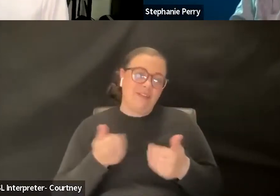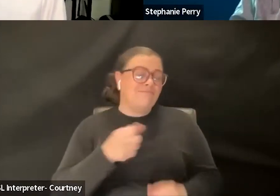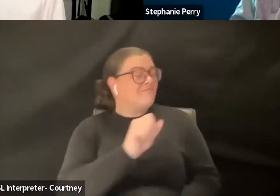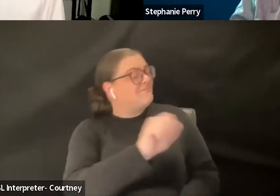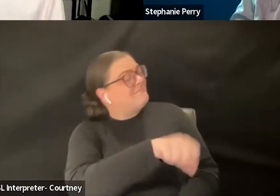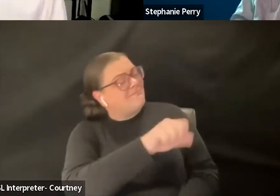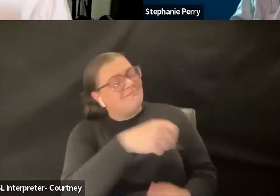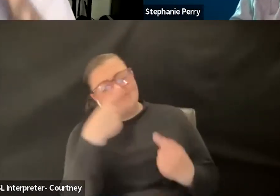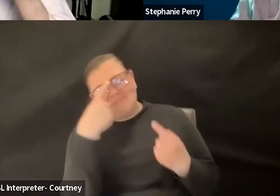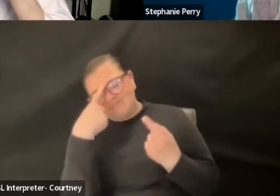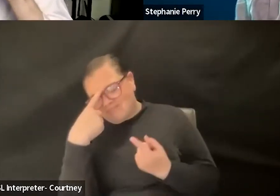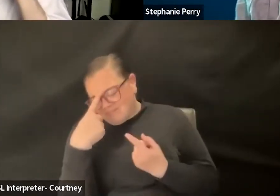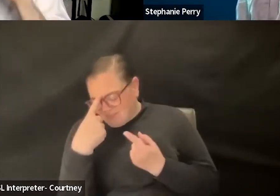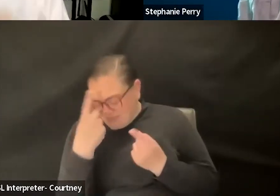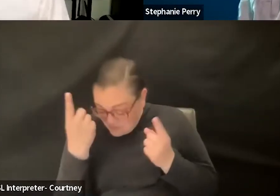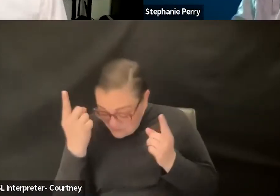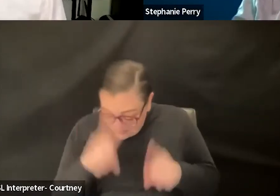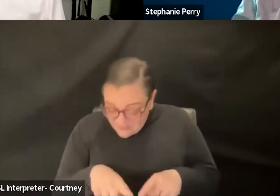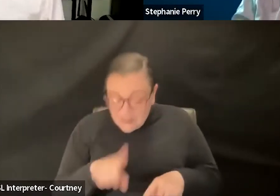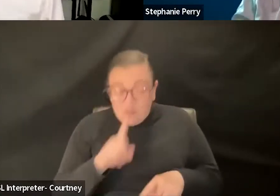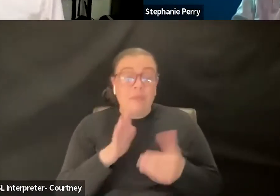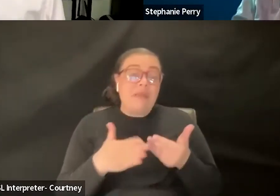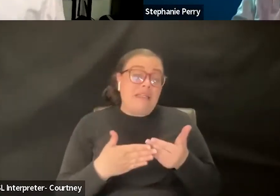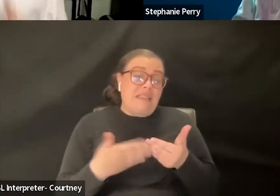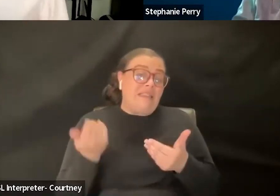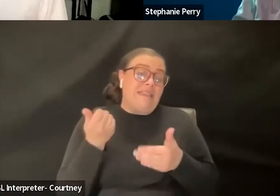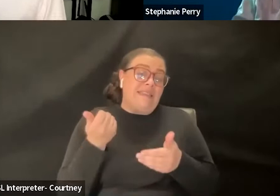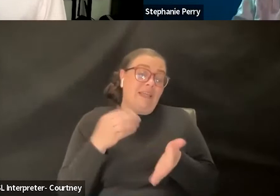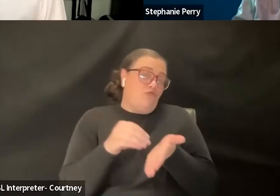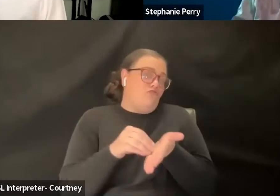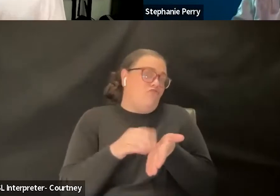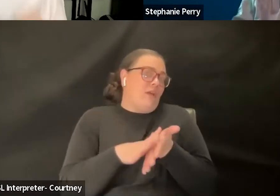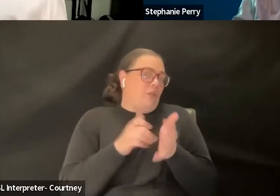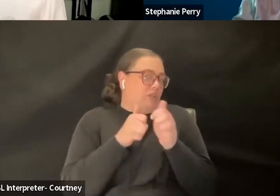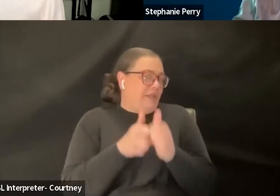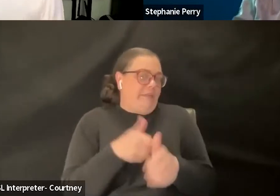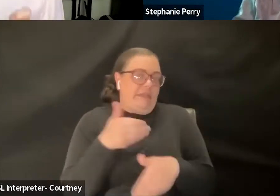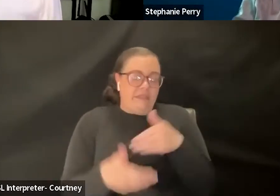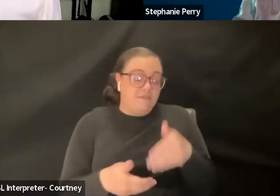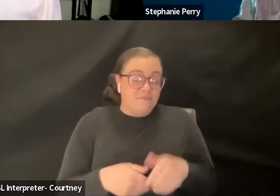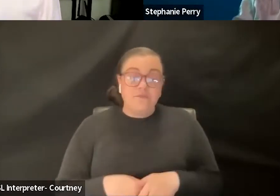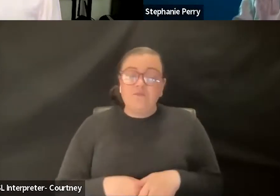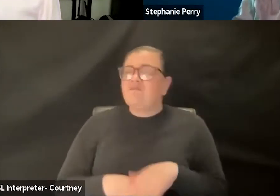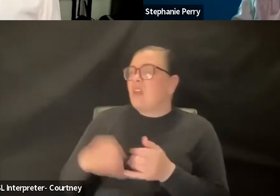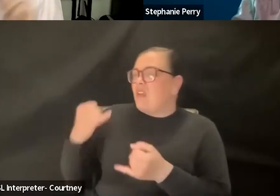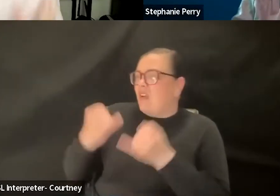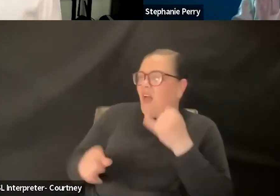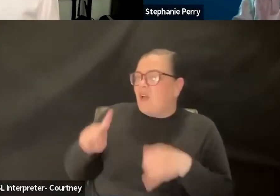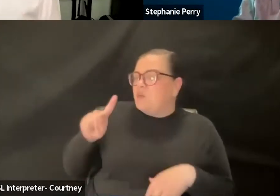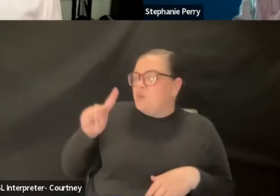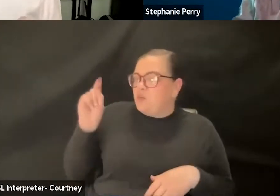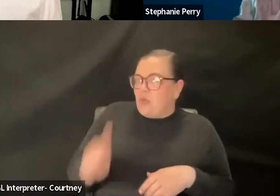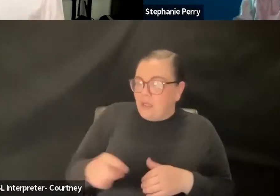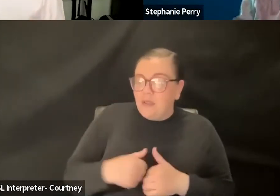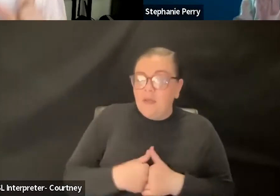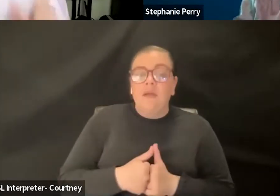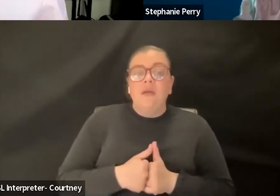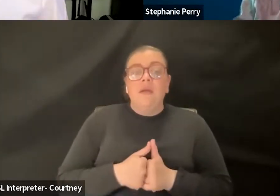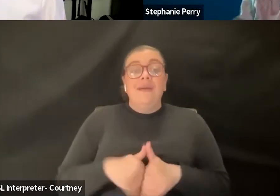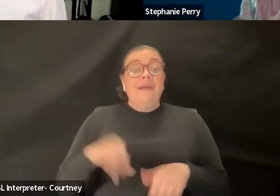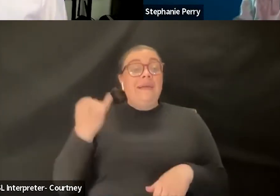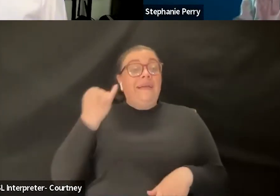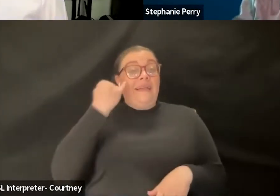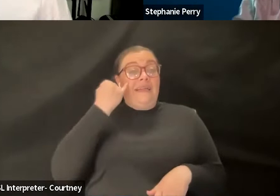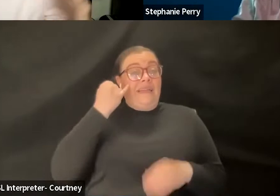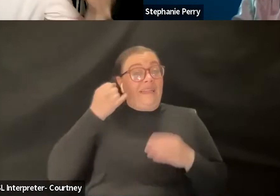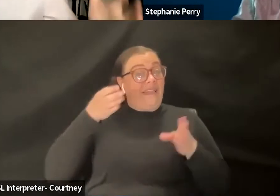having just great, easy record keeping. Yeah. Last question. What should a member do if they are threatened for asking for the